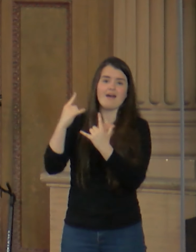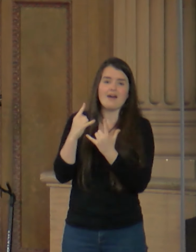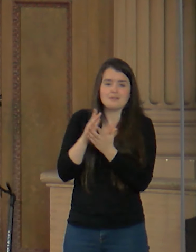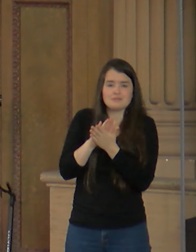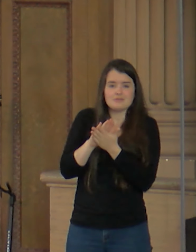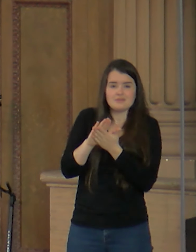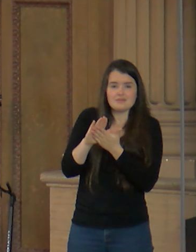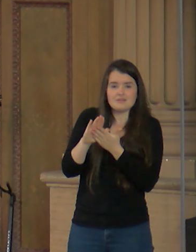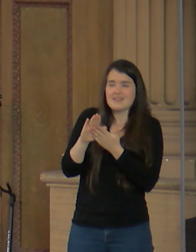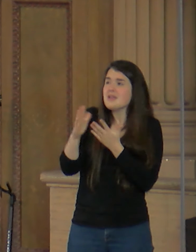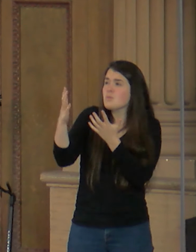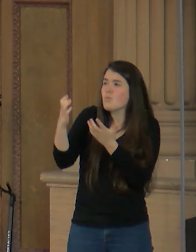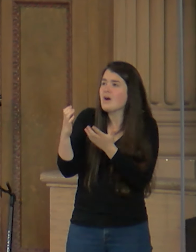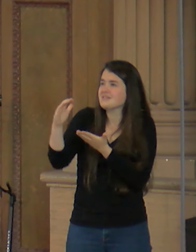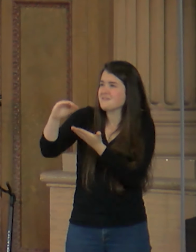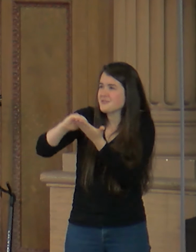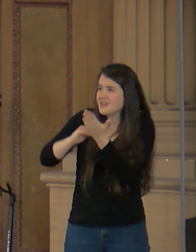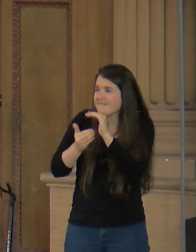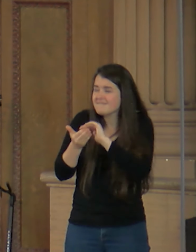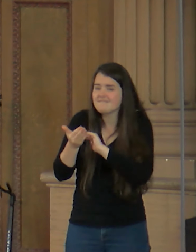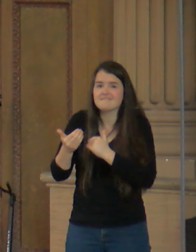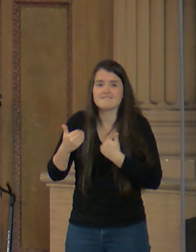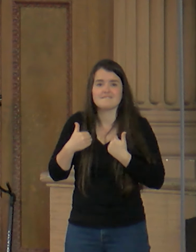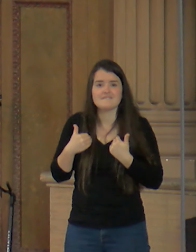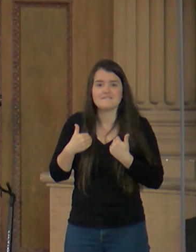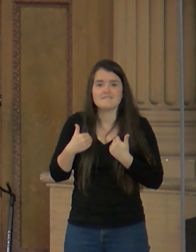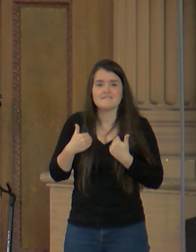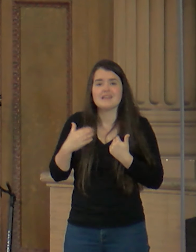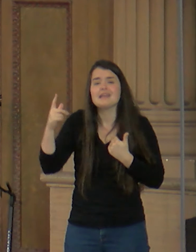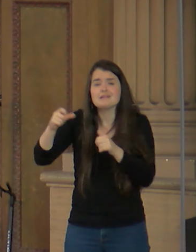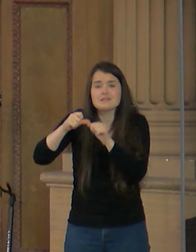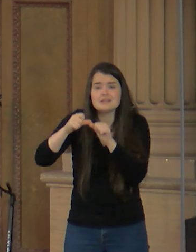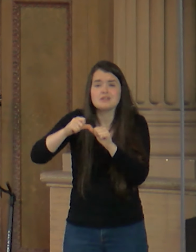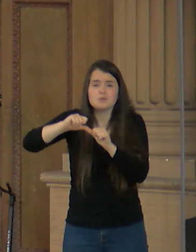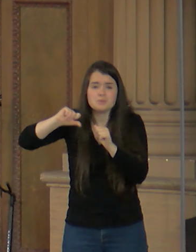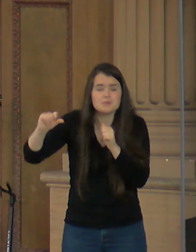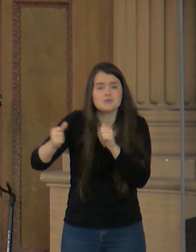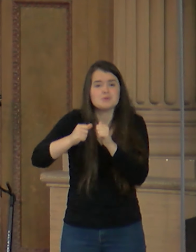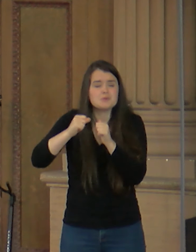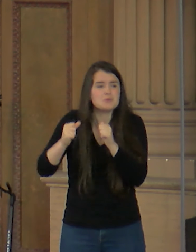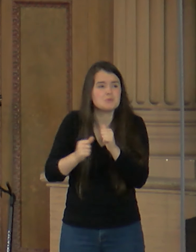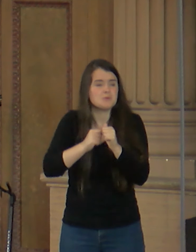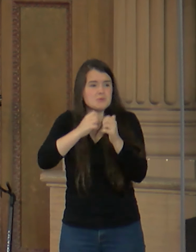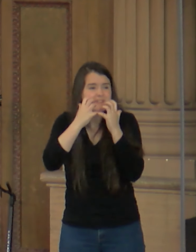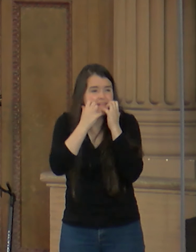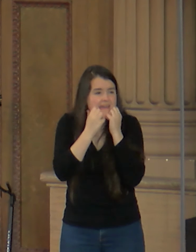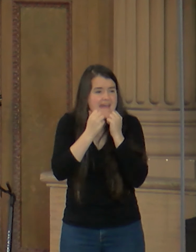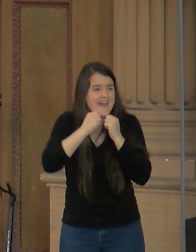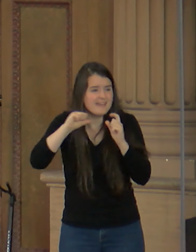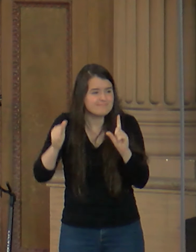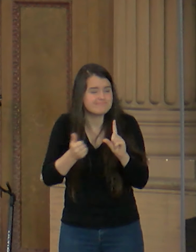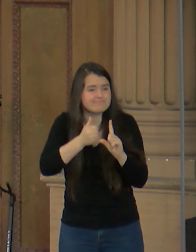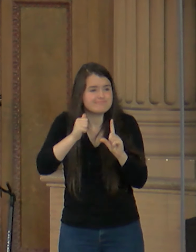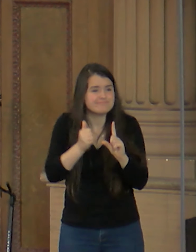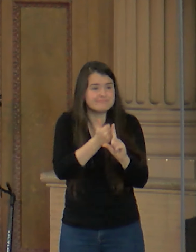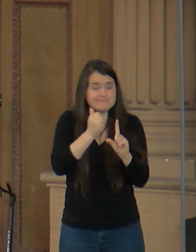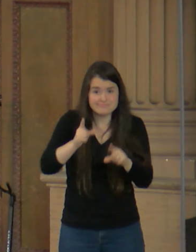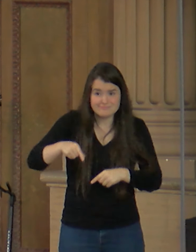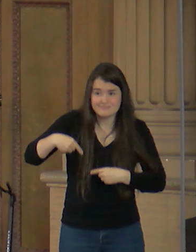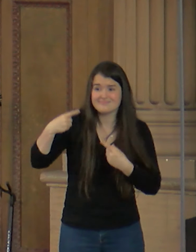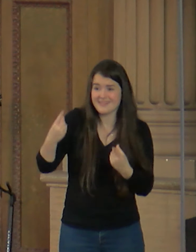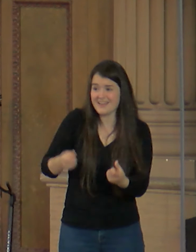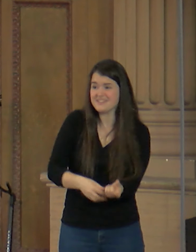who's eager to forgive, who never stopped for 1 second pursuing you with his steadfast love? What